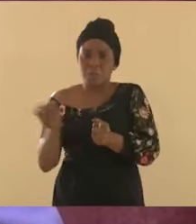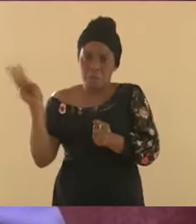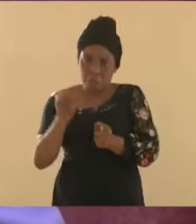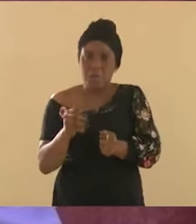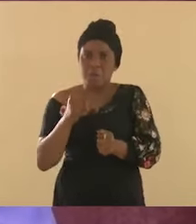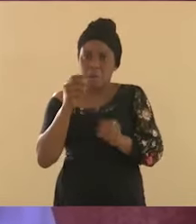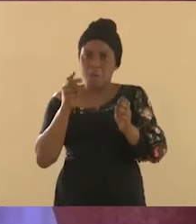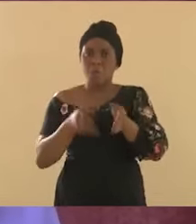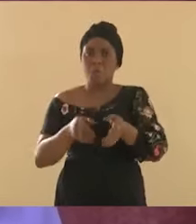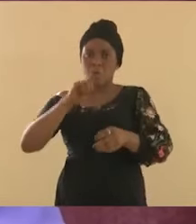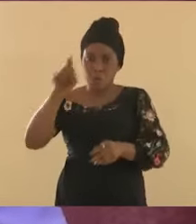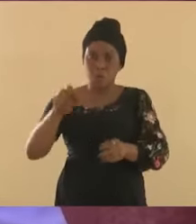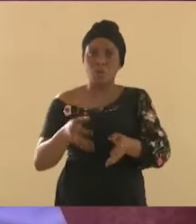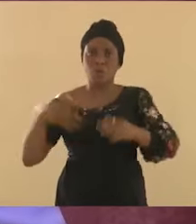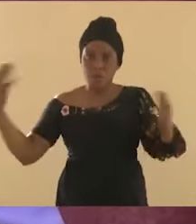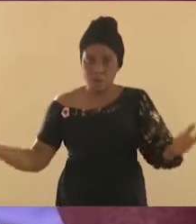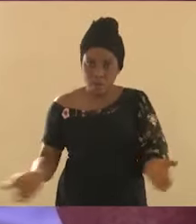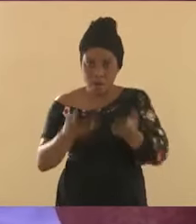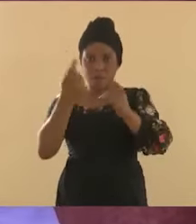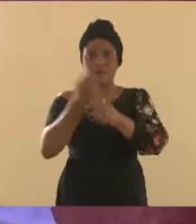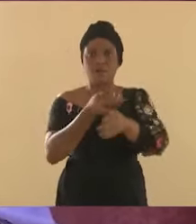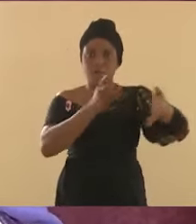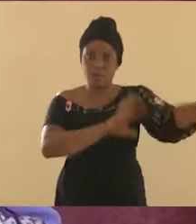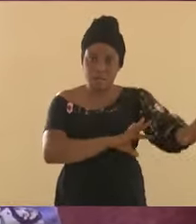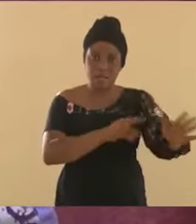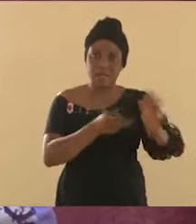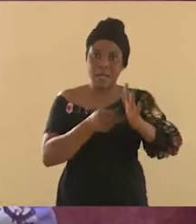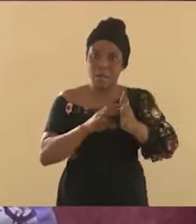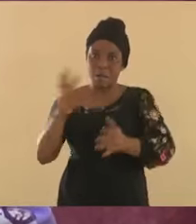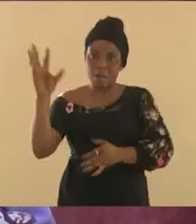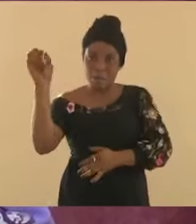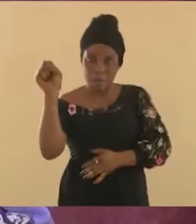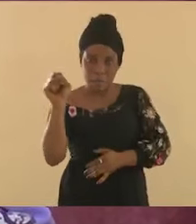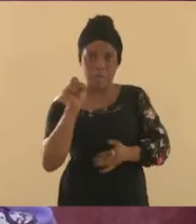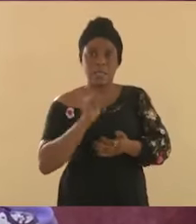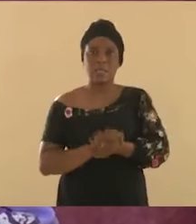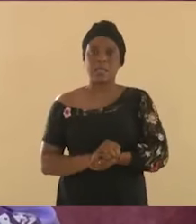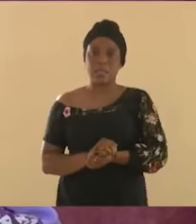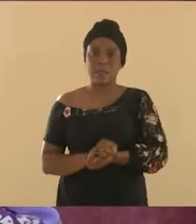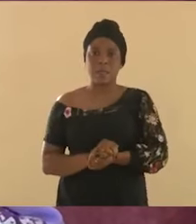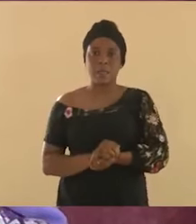themselves, questioning what the rising from the dead meant.